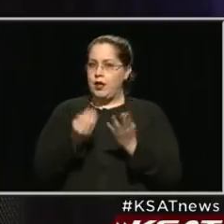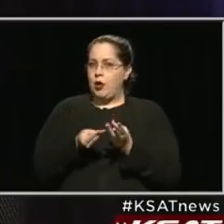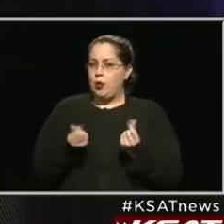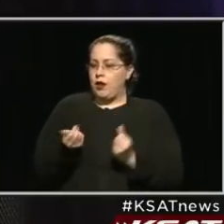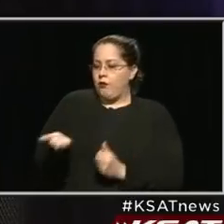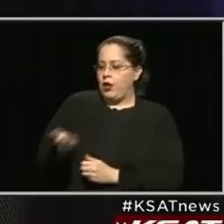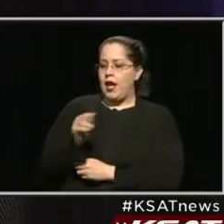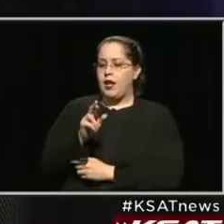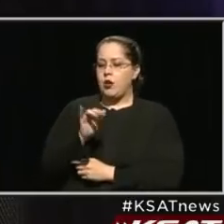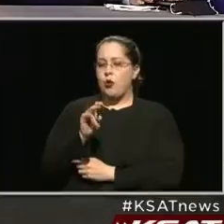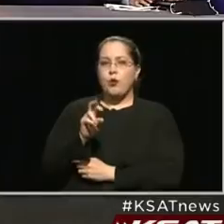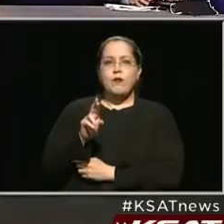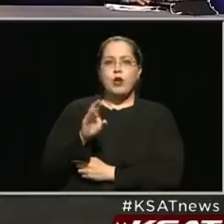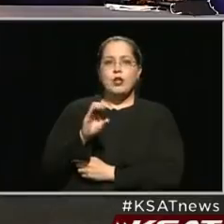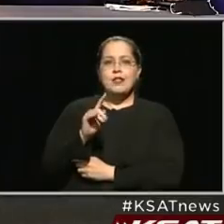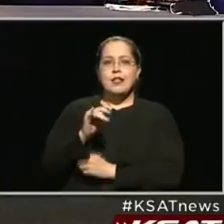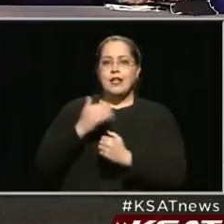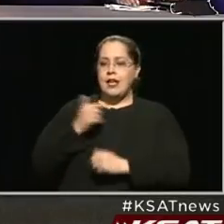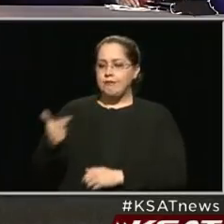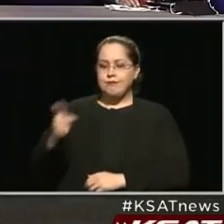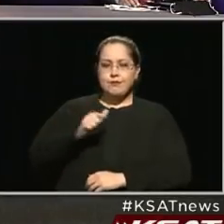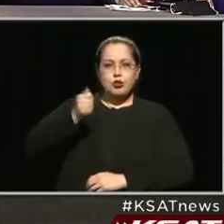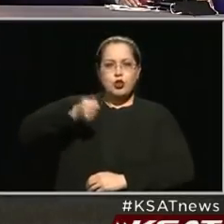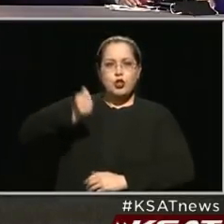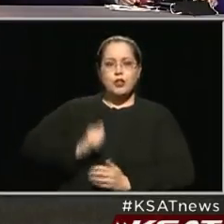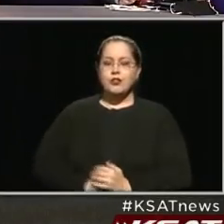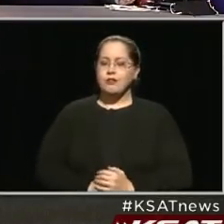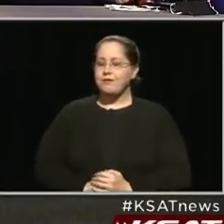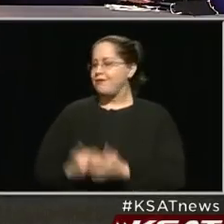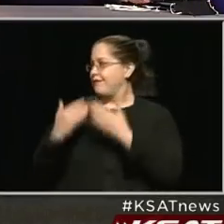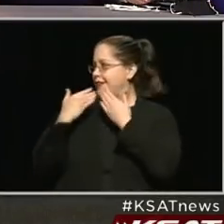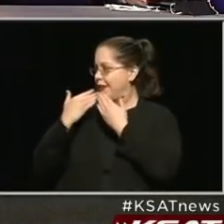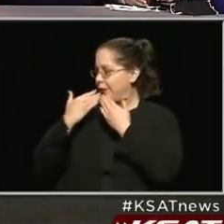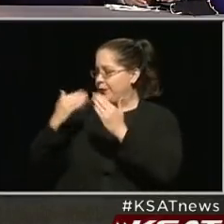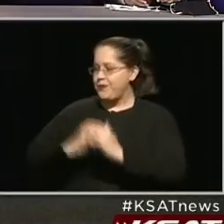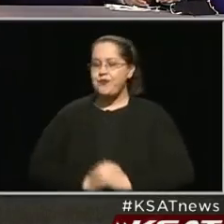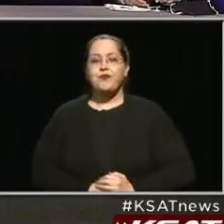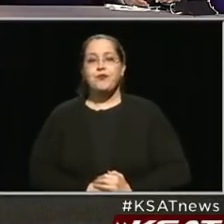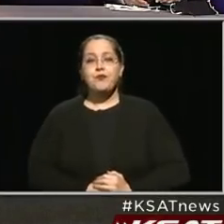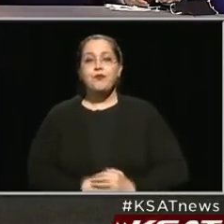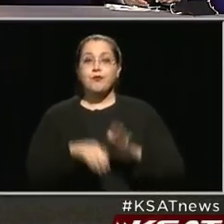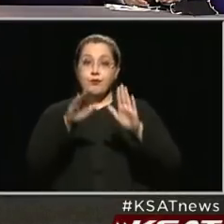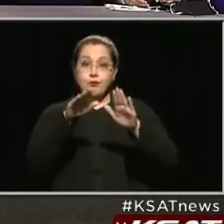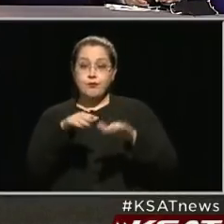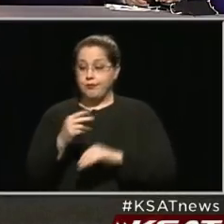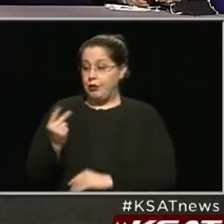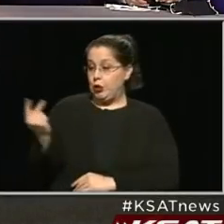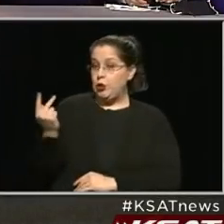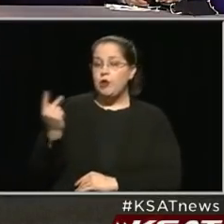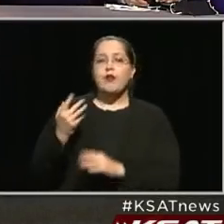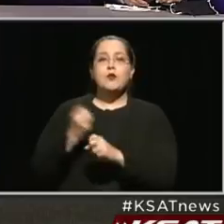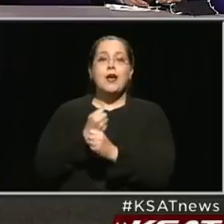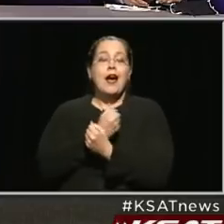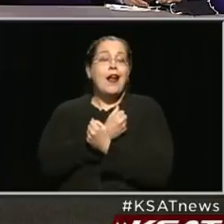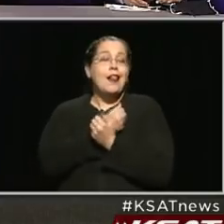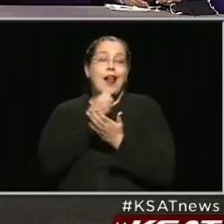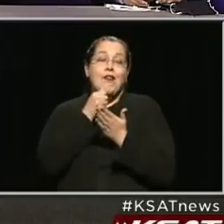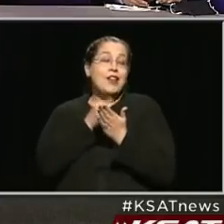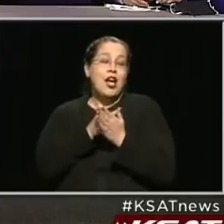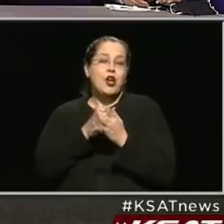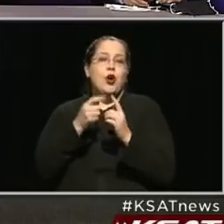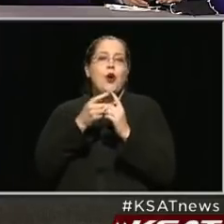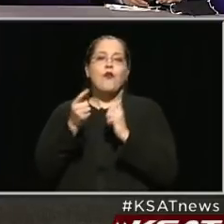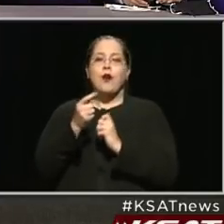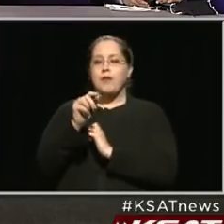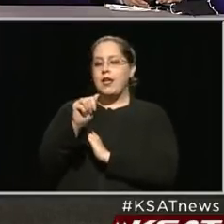River City. At this time, I'll turn it over to Judge Nelson Wolf. Thank you, Mayor. By the way, the mayor and I received a love letter from the